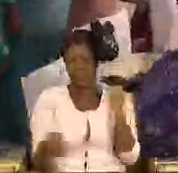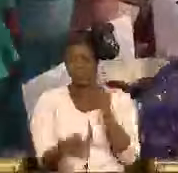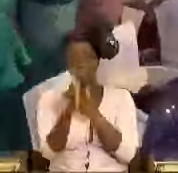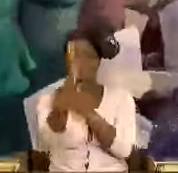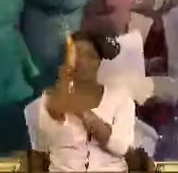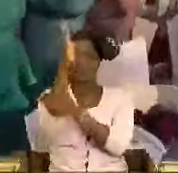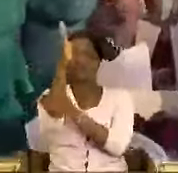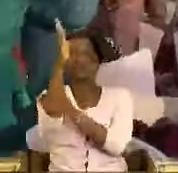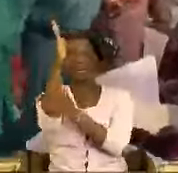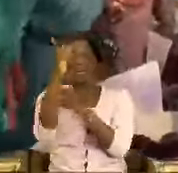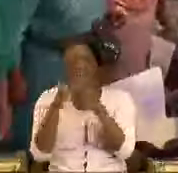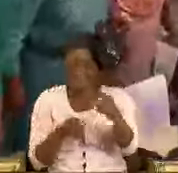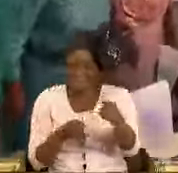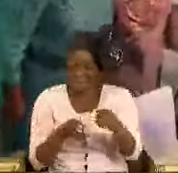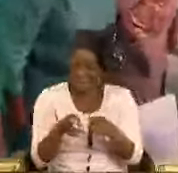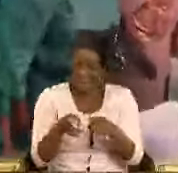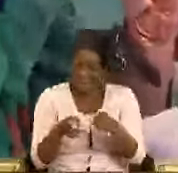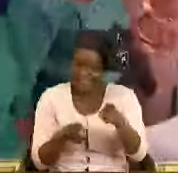my